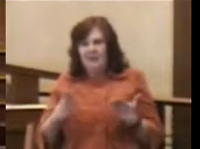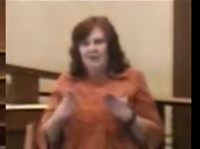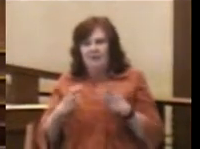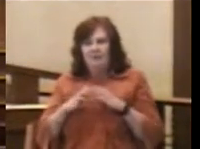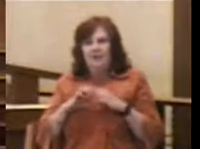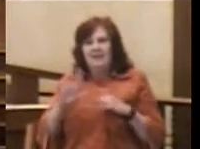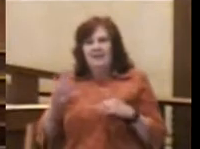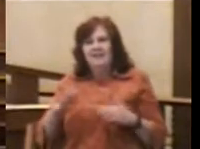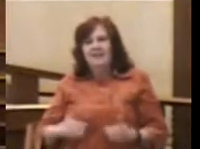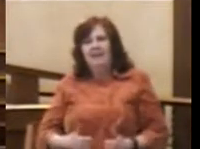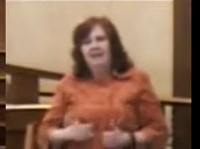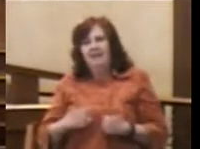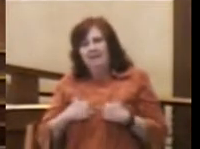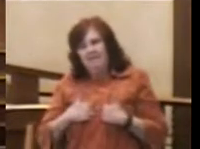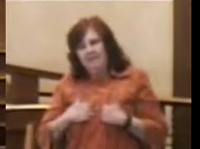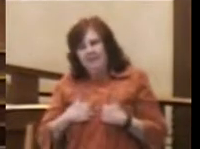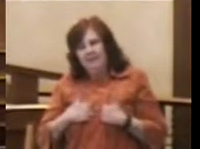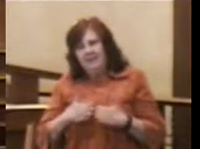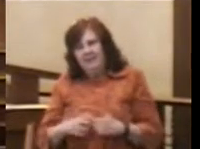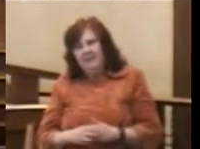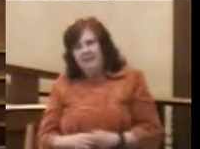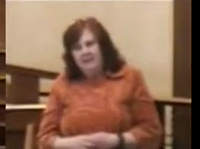life.